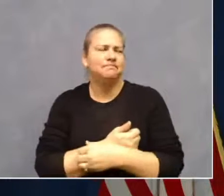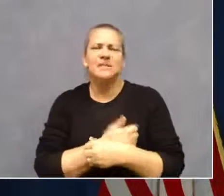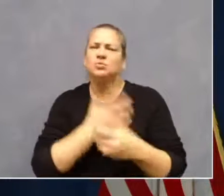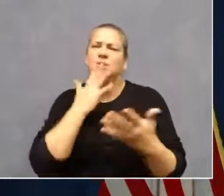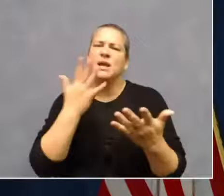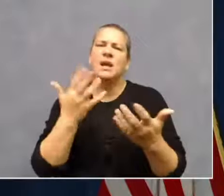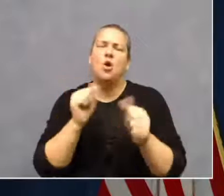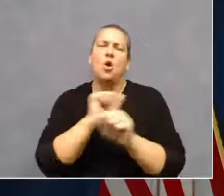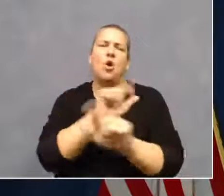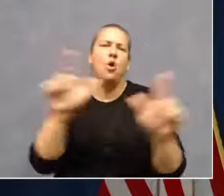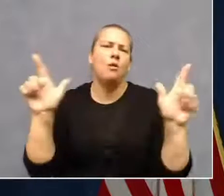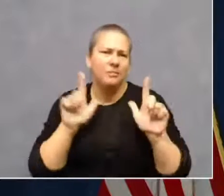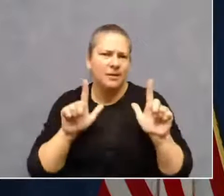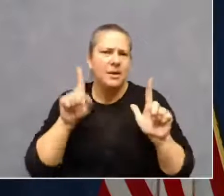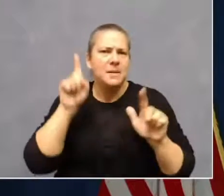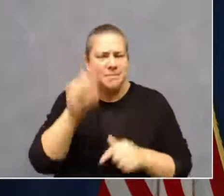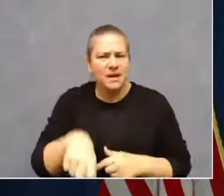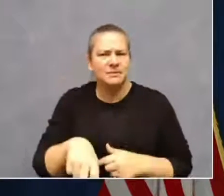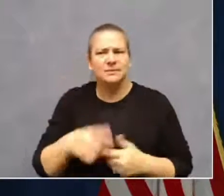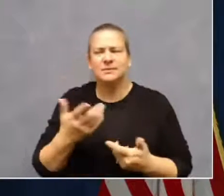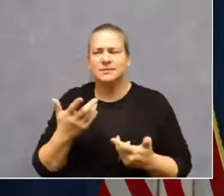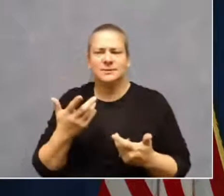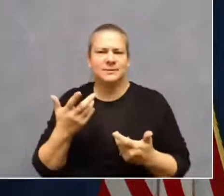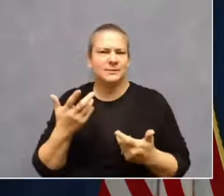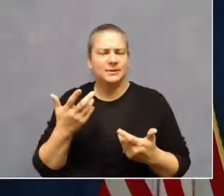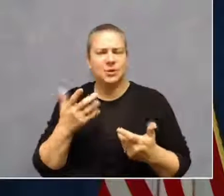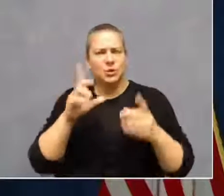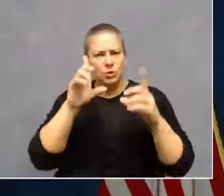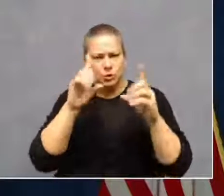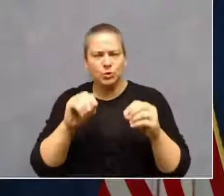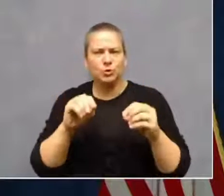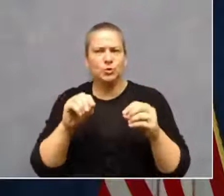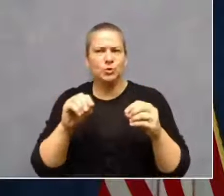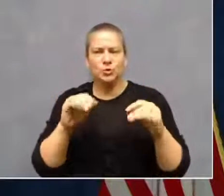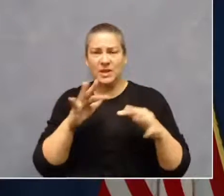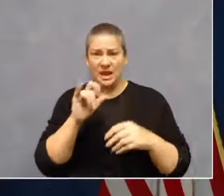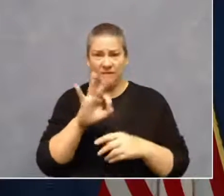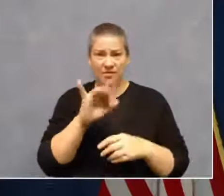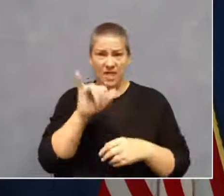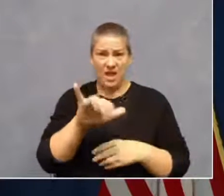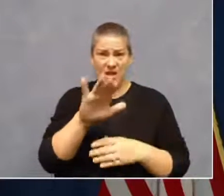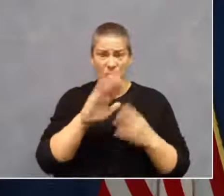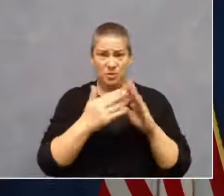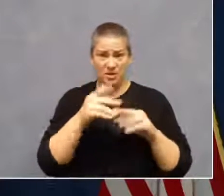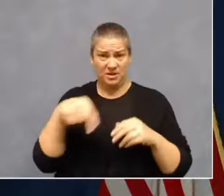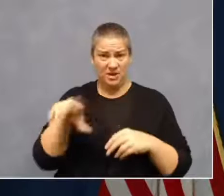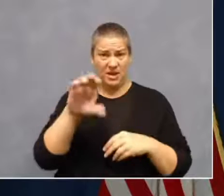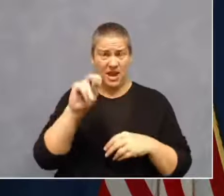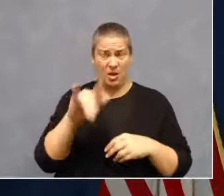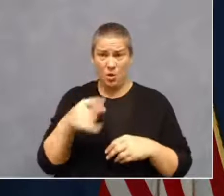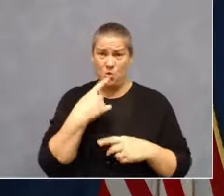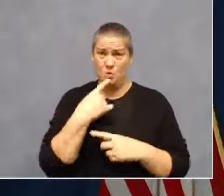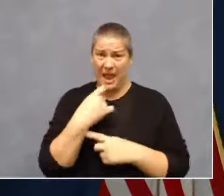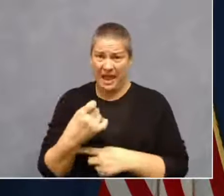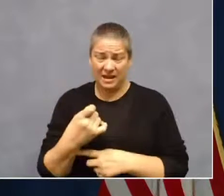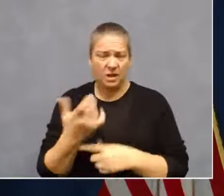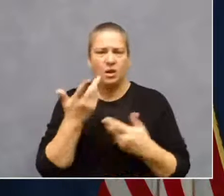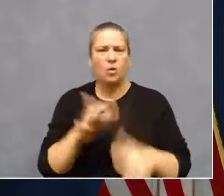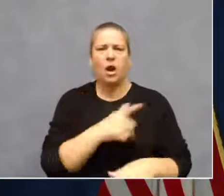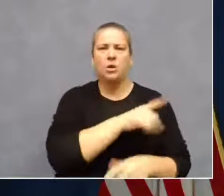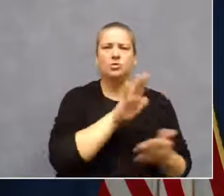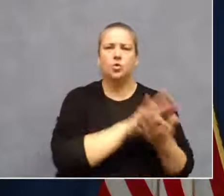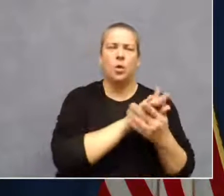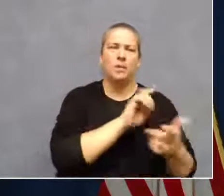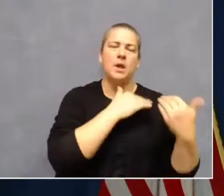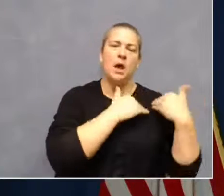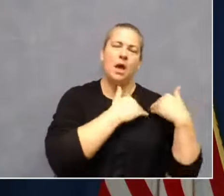having to pitch in when a community is in the red, and that school system not shouldering the burden of all of it. And